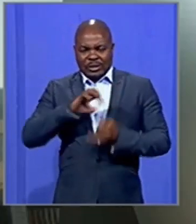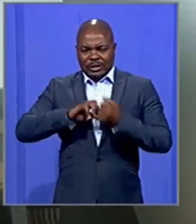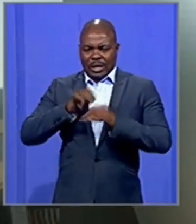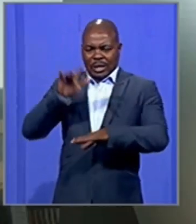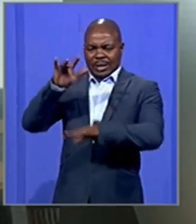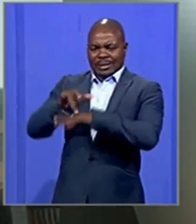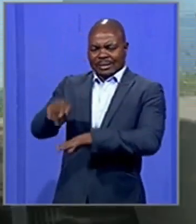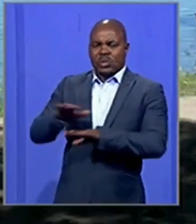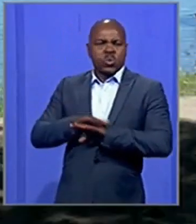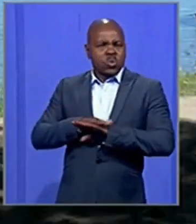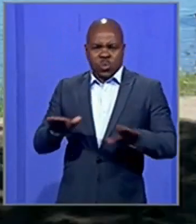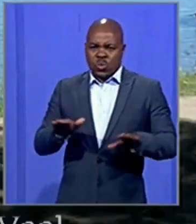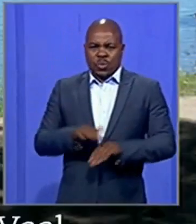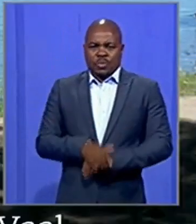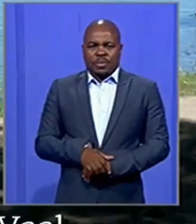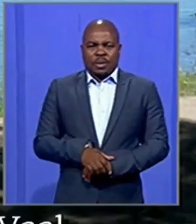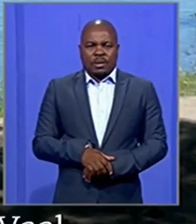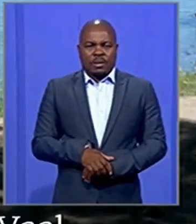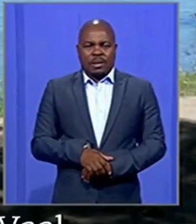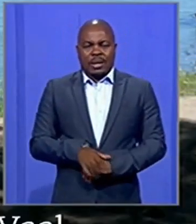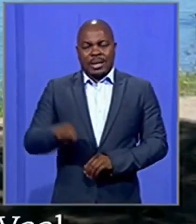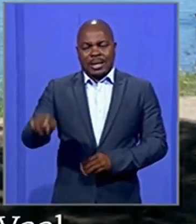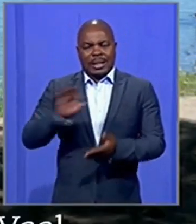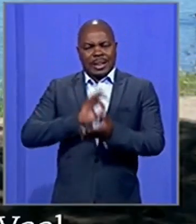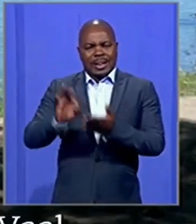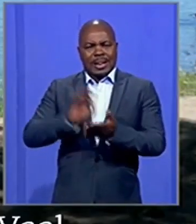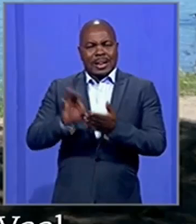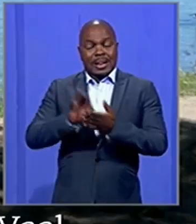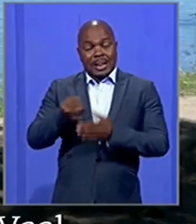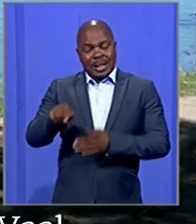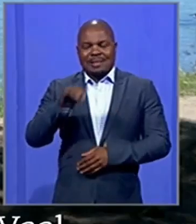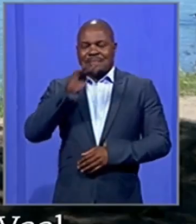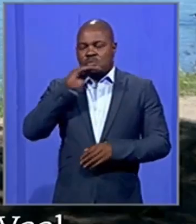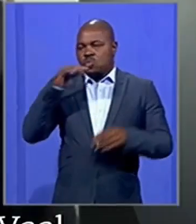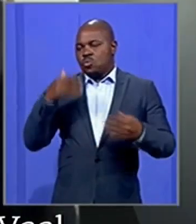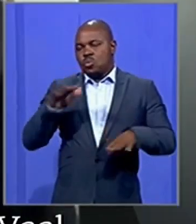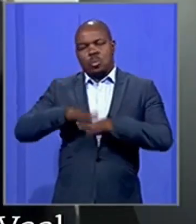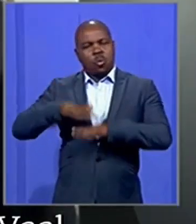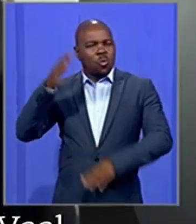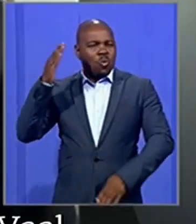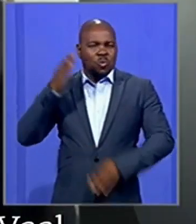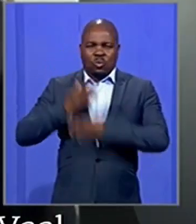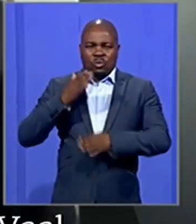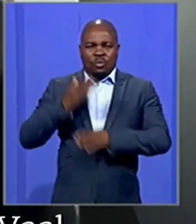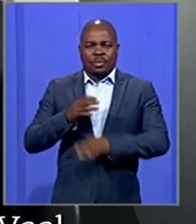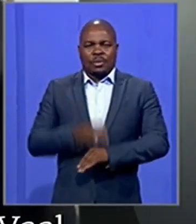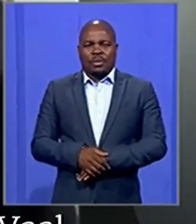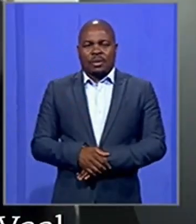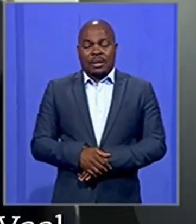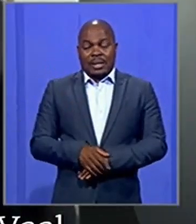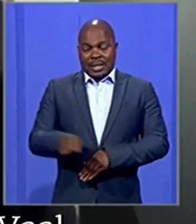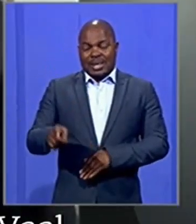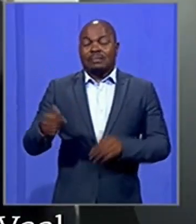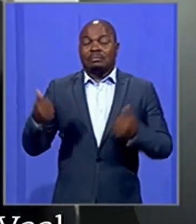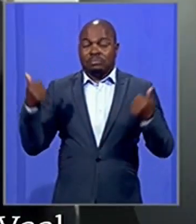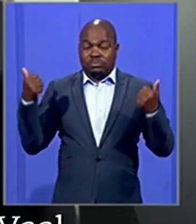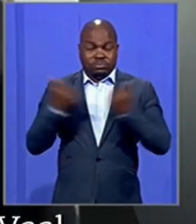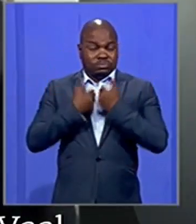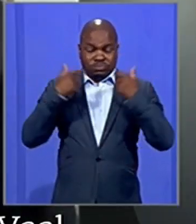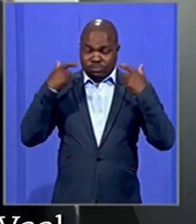contact with these algae. Go bušetša morago seemo ga bjale ke mošomo o mogolo kudu. It's quite a challenge